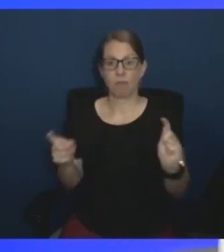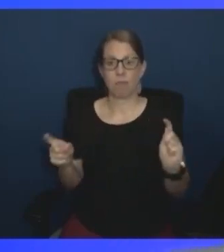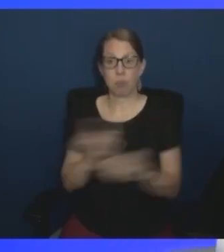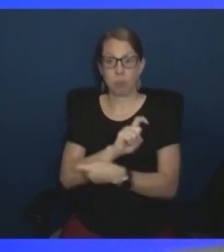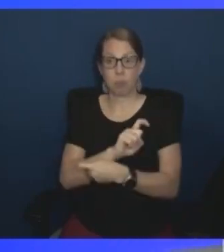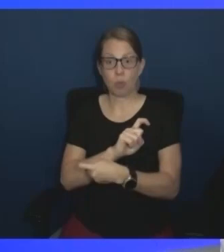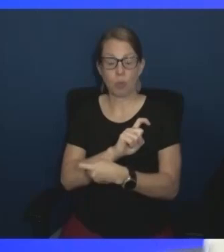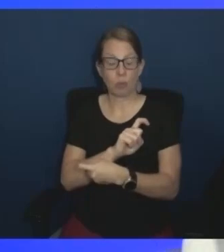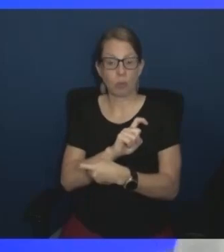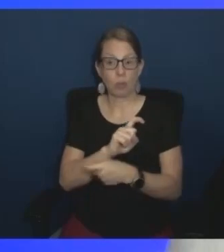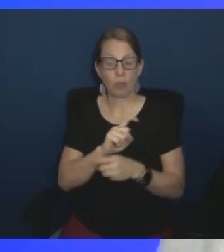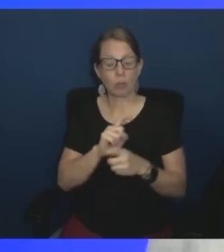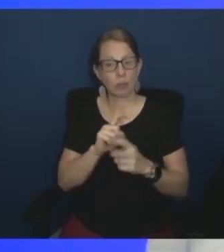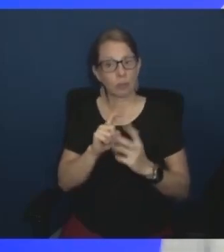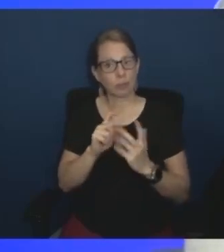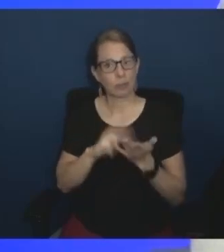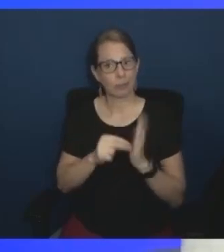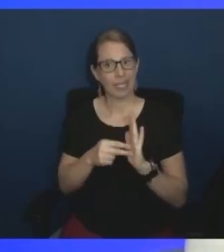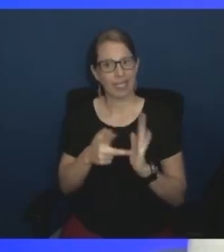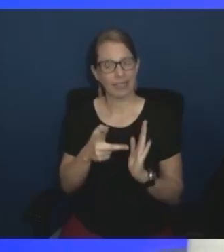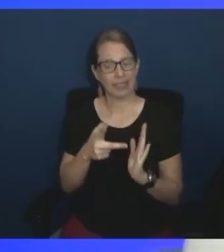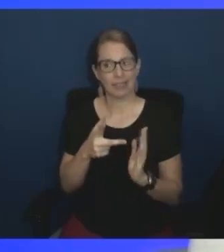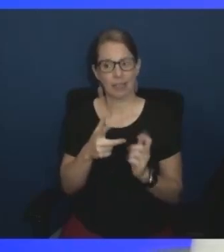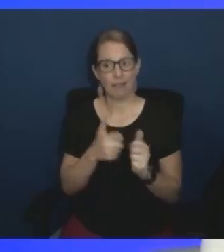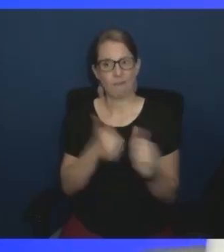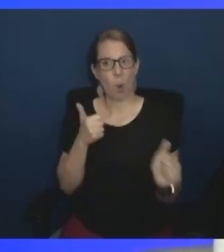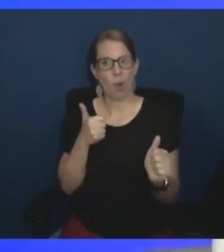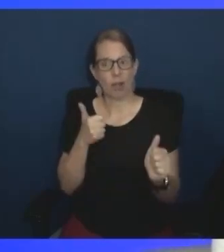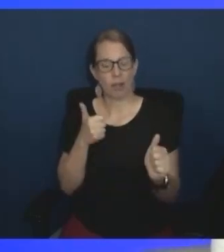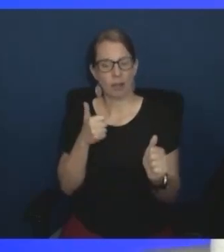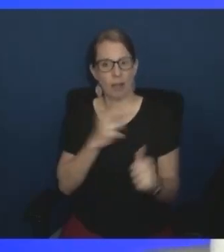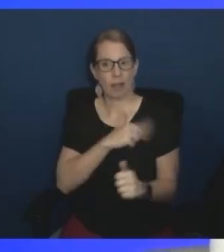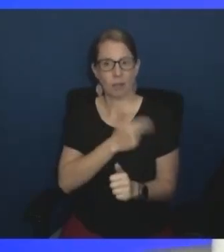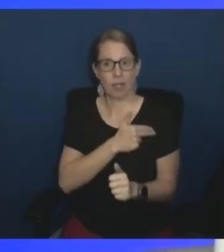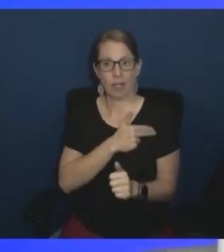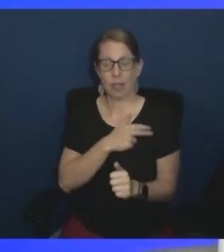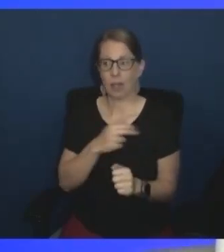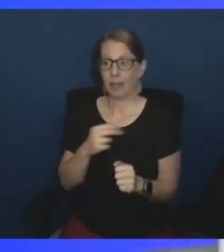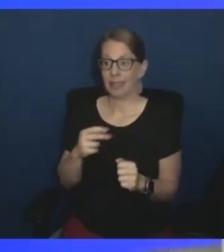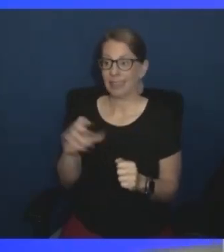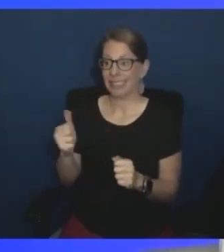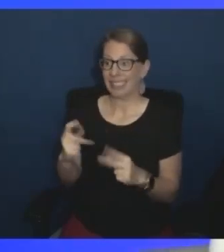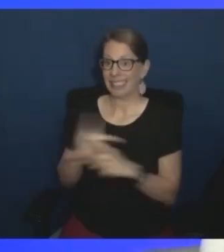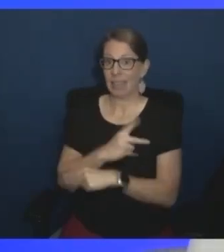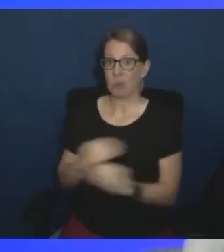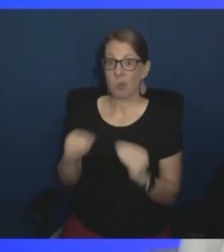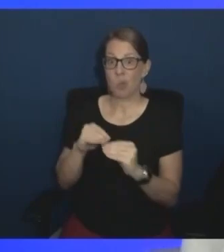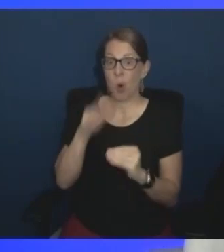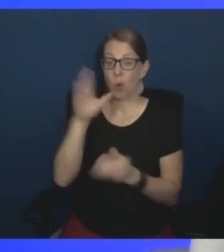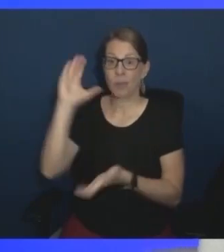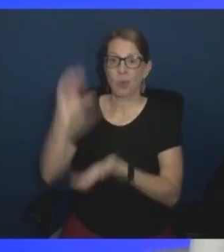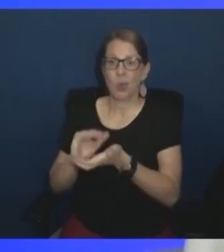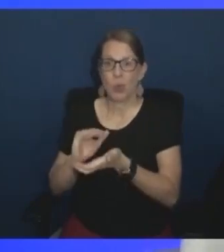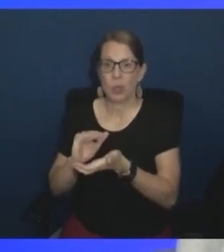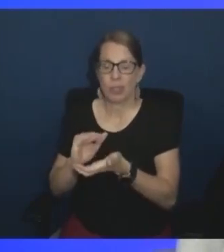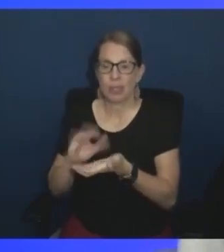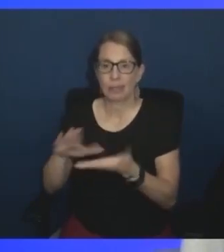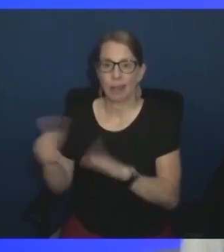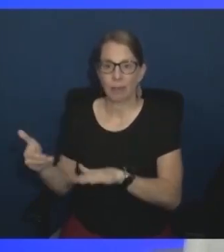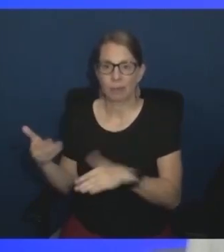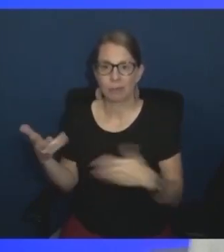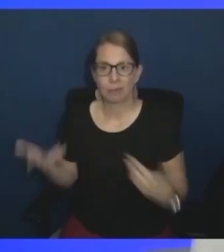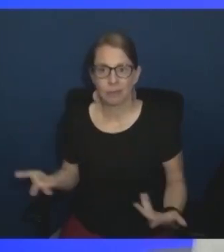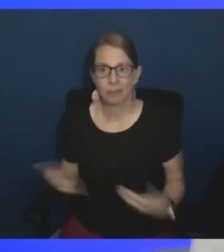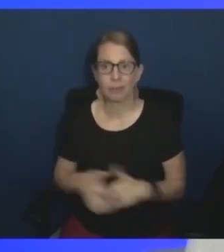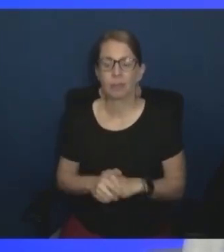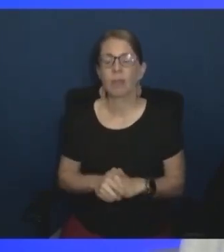And then of those patients that get hospitalized, at least another tenfold of those are going to be reduced mortality. And so when you're talking about